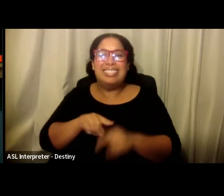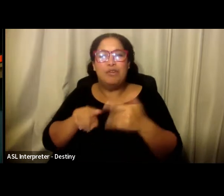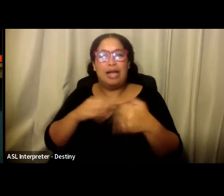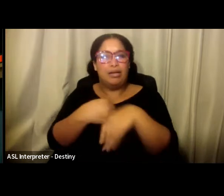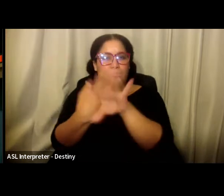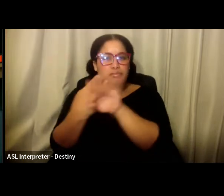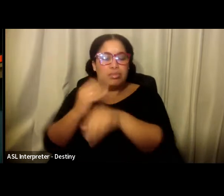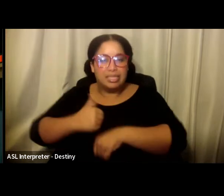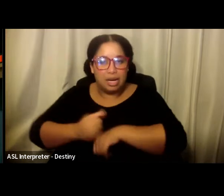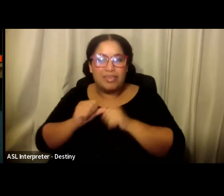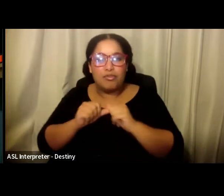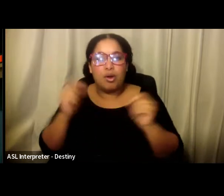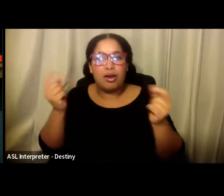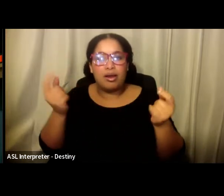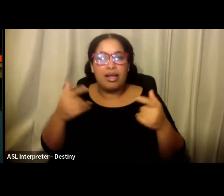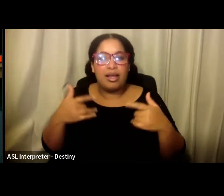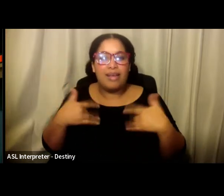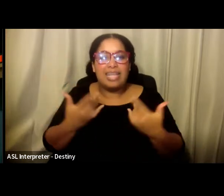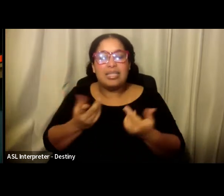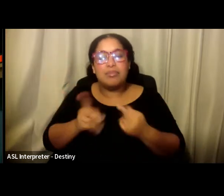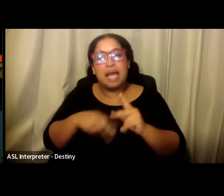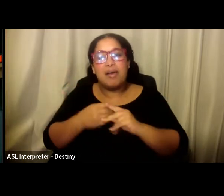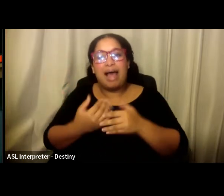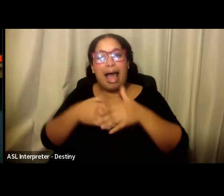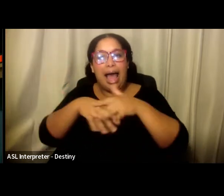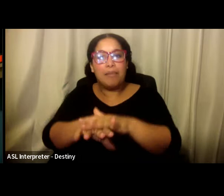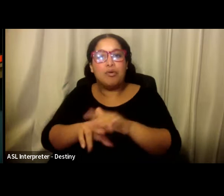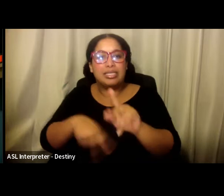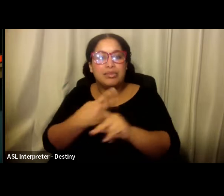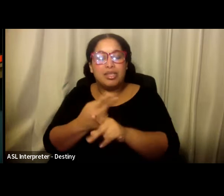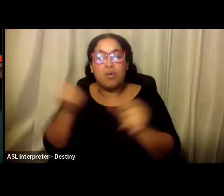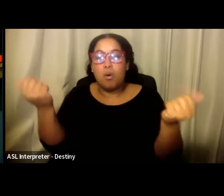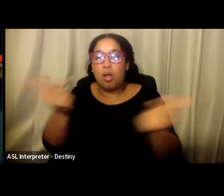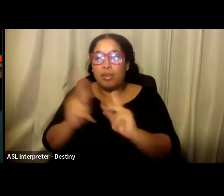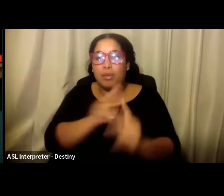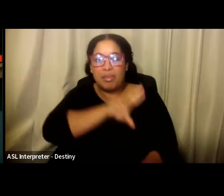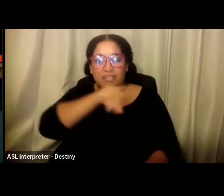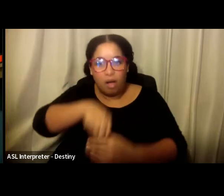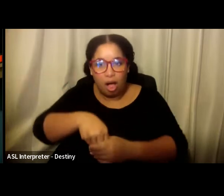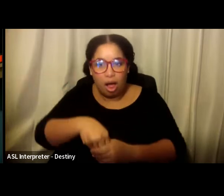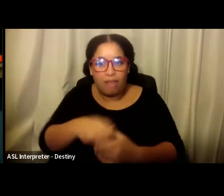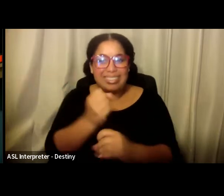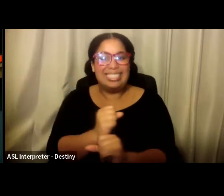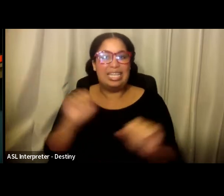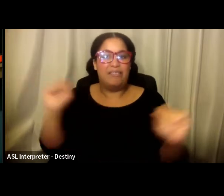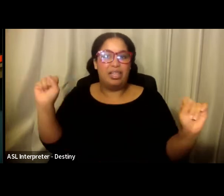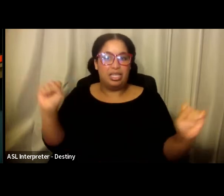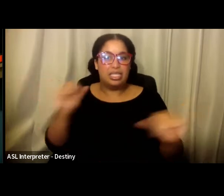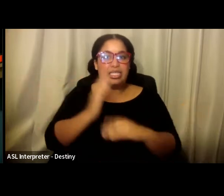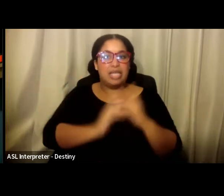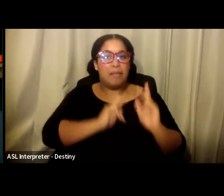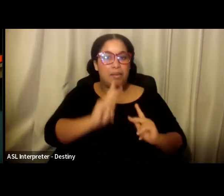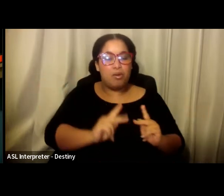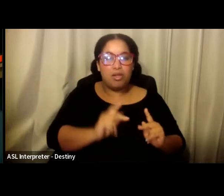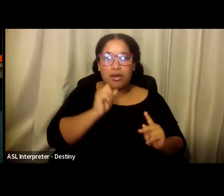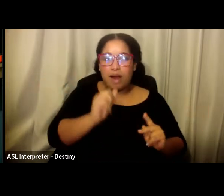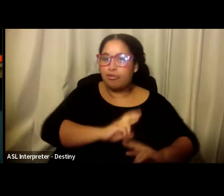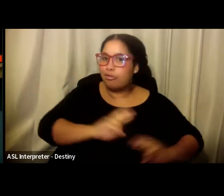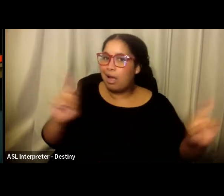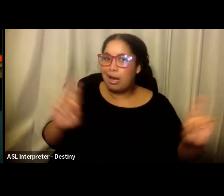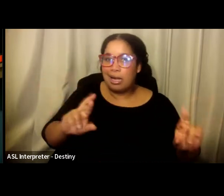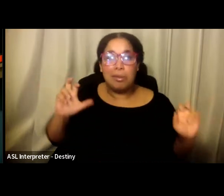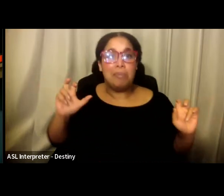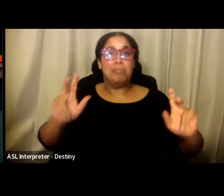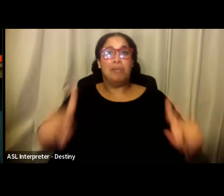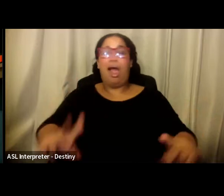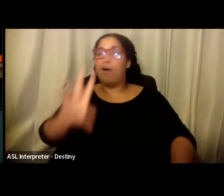or have just some kind of hybrid mechanisms so everyone can participate safely. Some people are not ready yet to jump